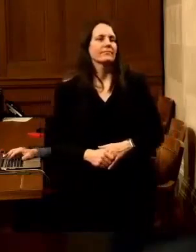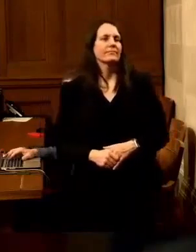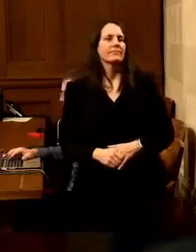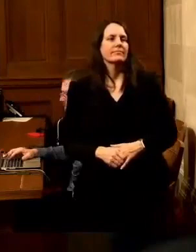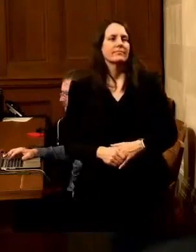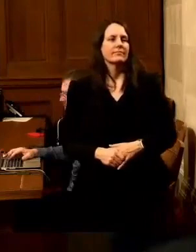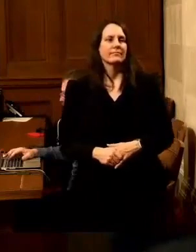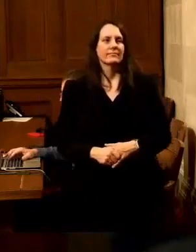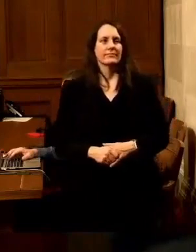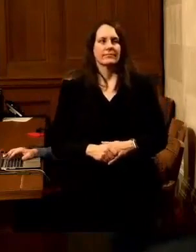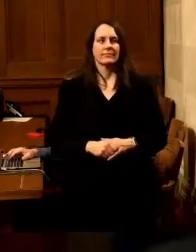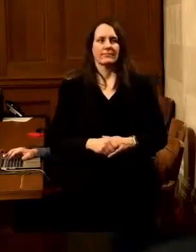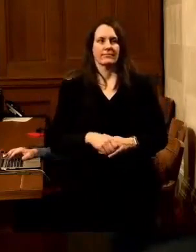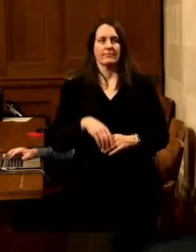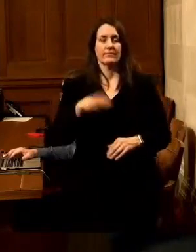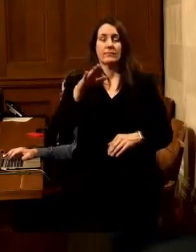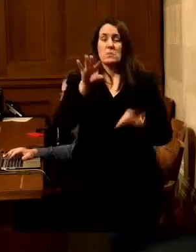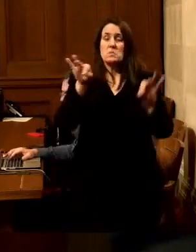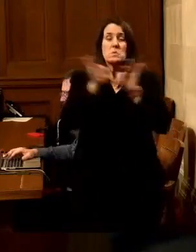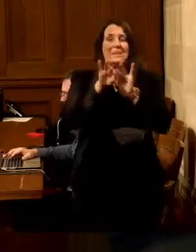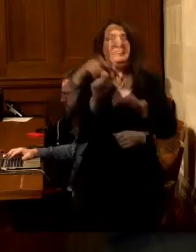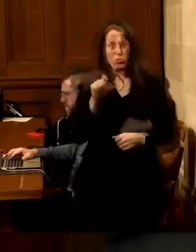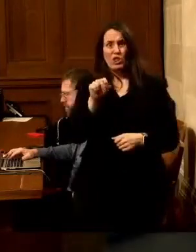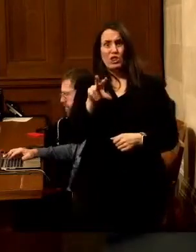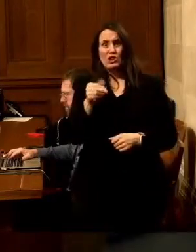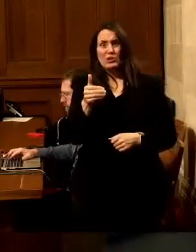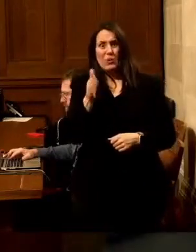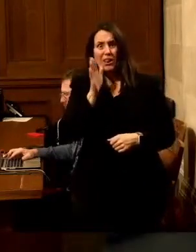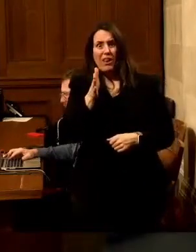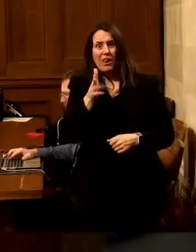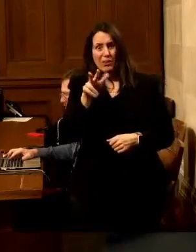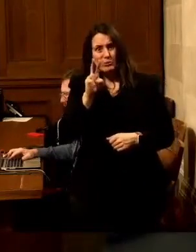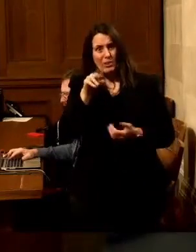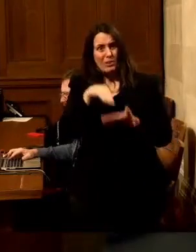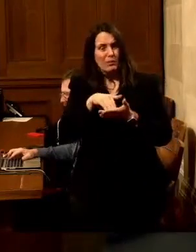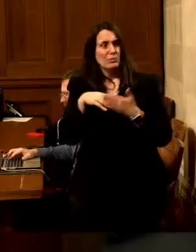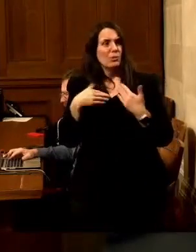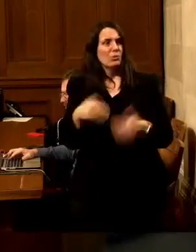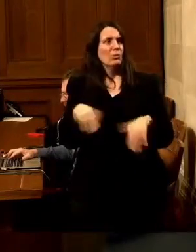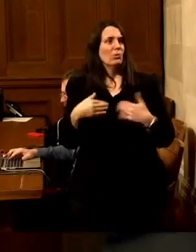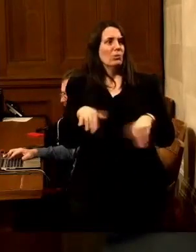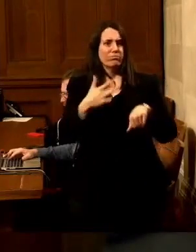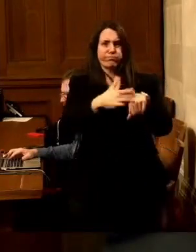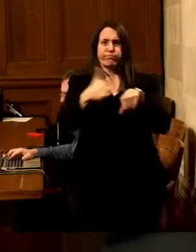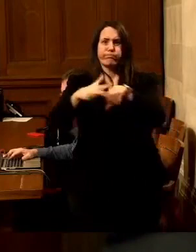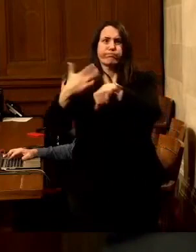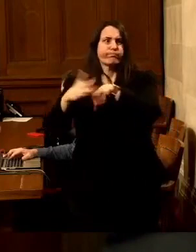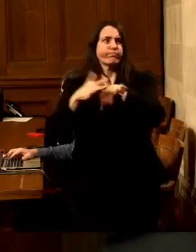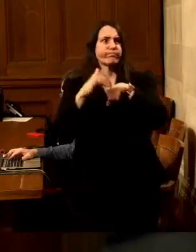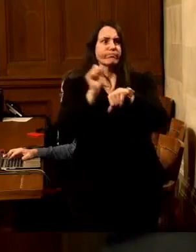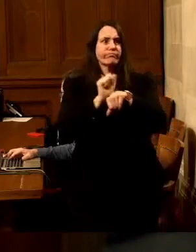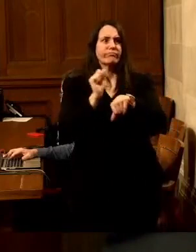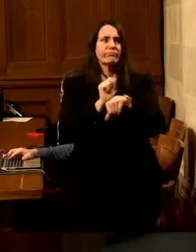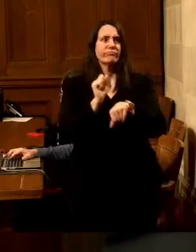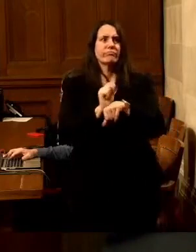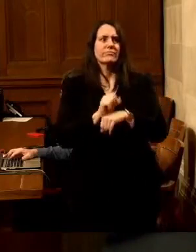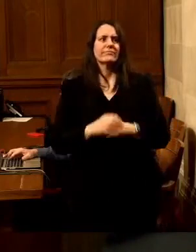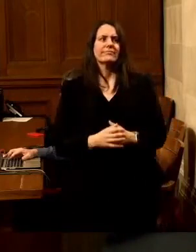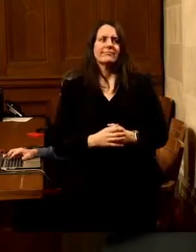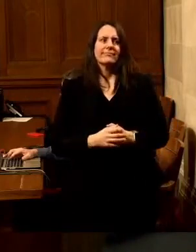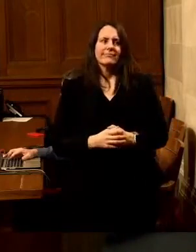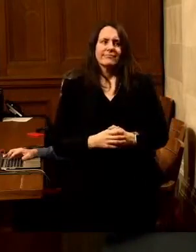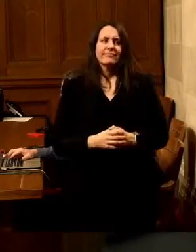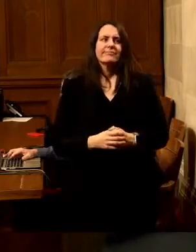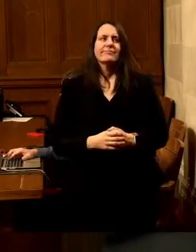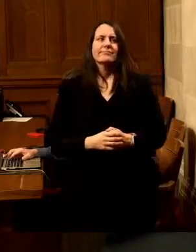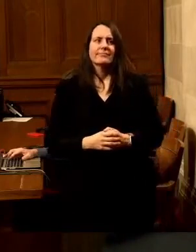areas of our workforce we need to bolster and support. My administration launched one of the country's first ever registered nurse